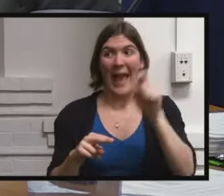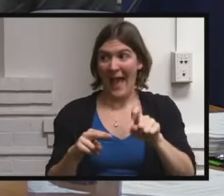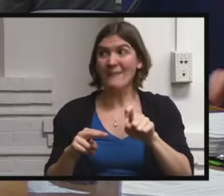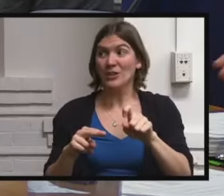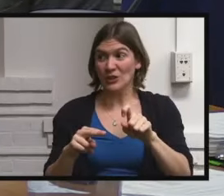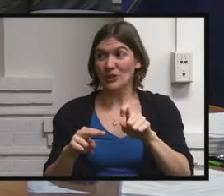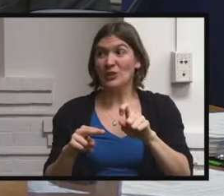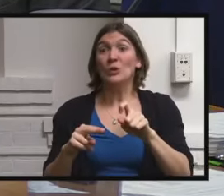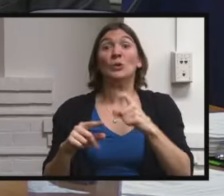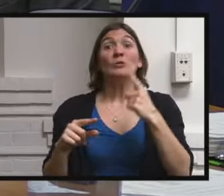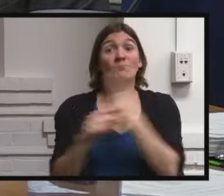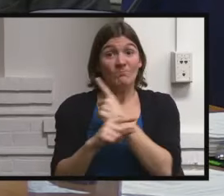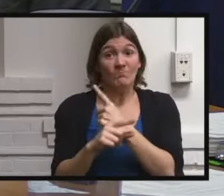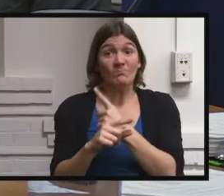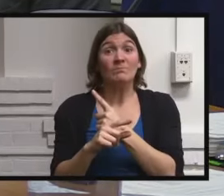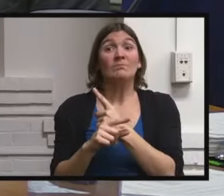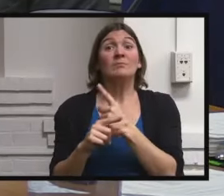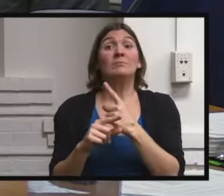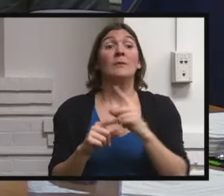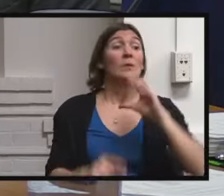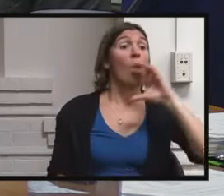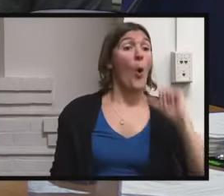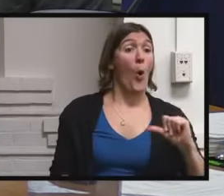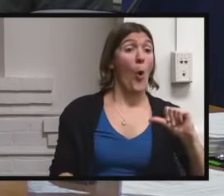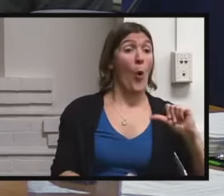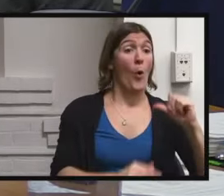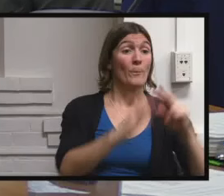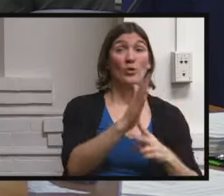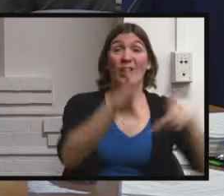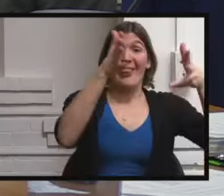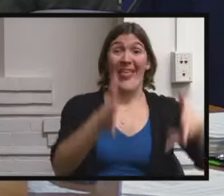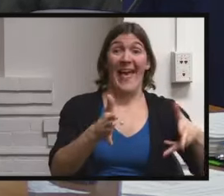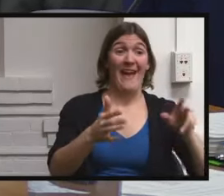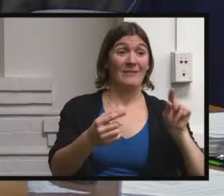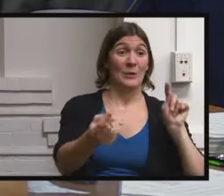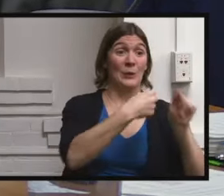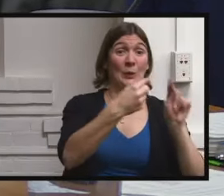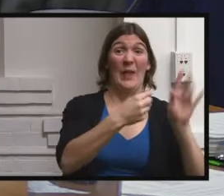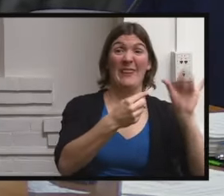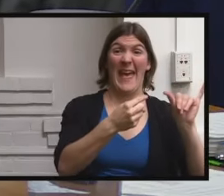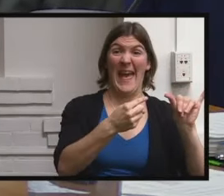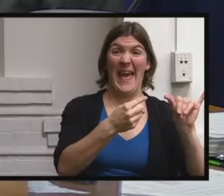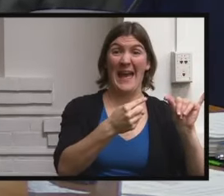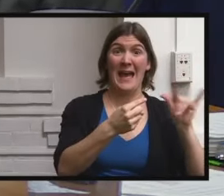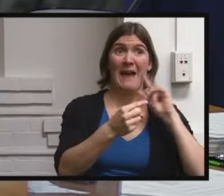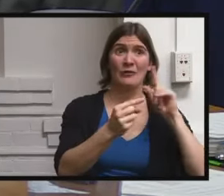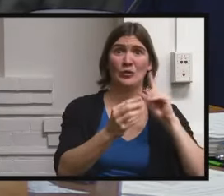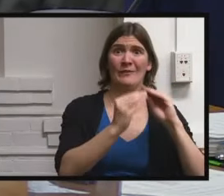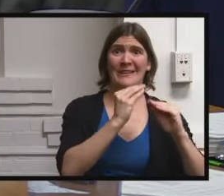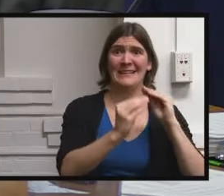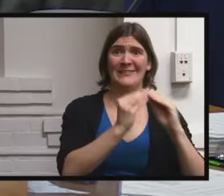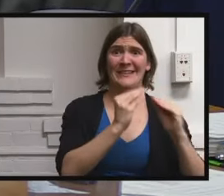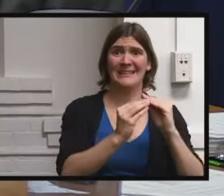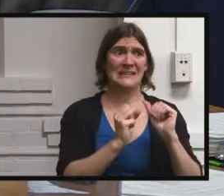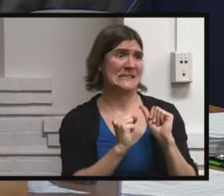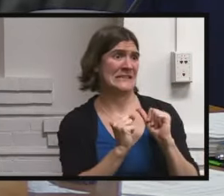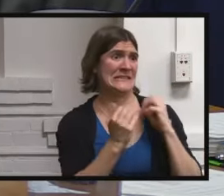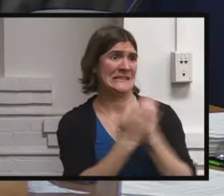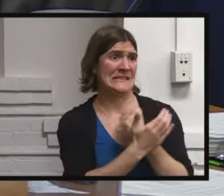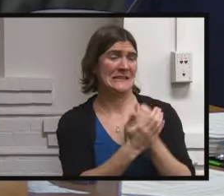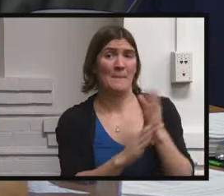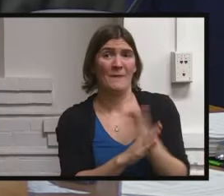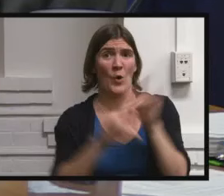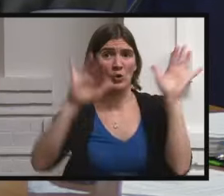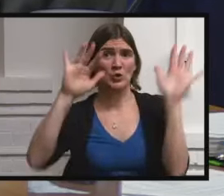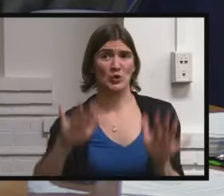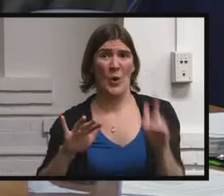the existing old I-91 bridge over the West River, in preparation for winter, they're really at the last possible opportunity to